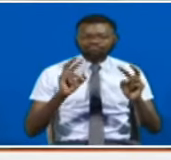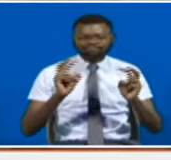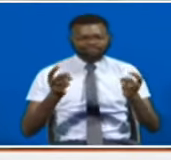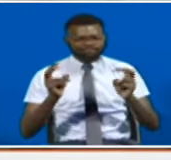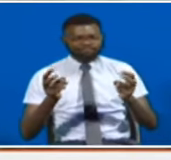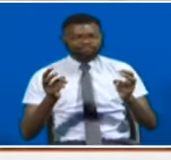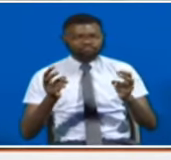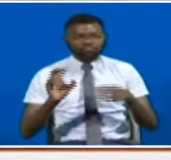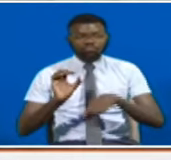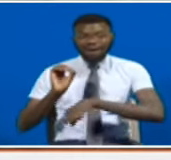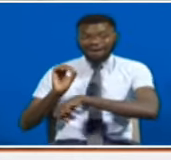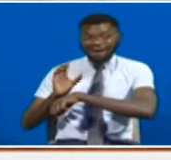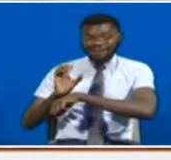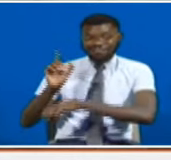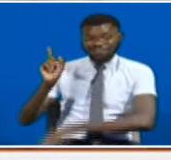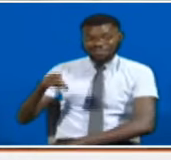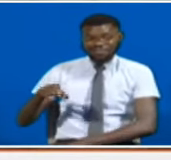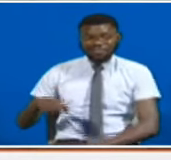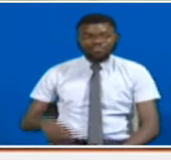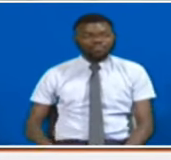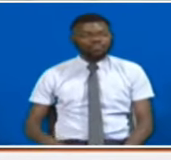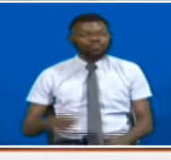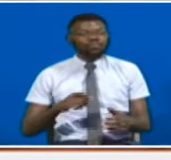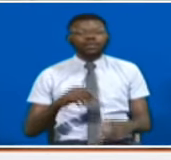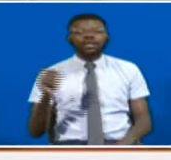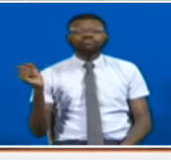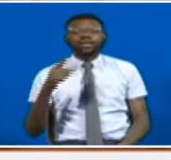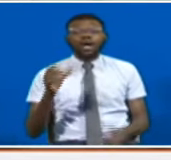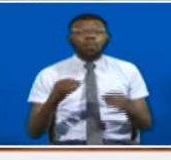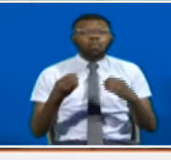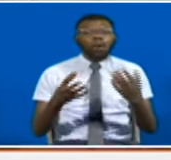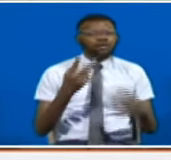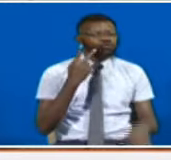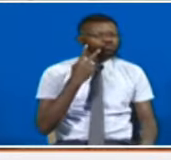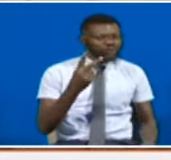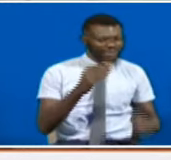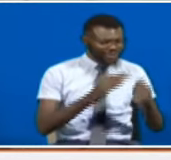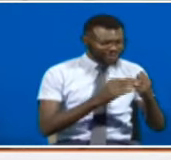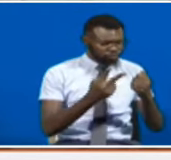sector. The holder of the position draws a basic salary of between